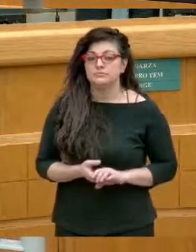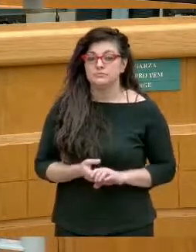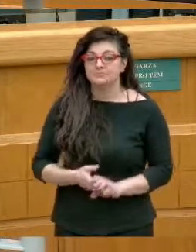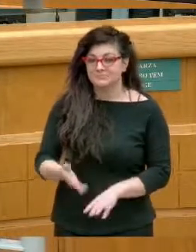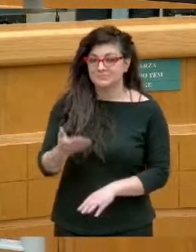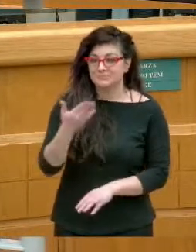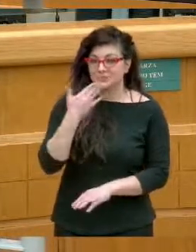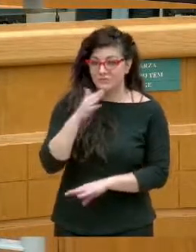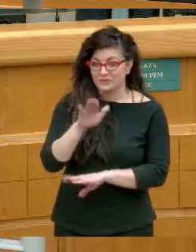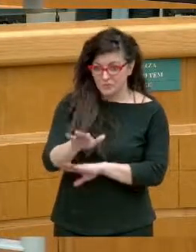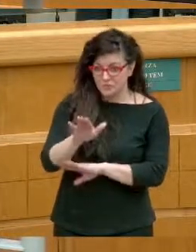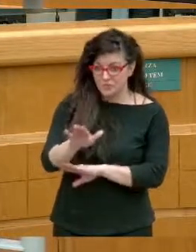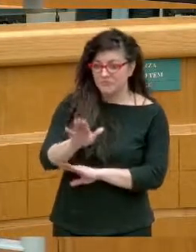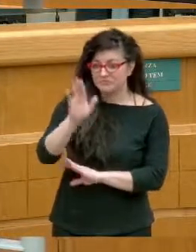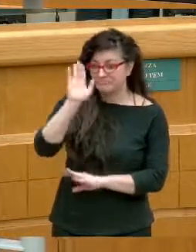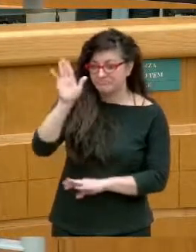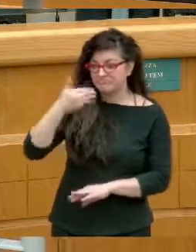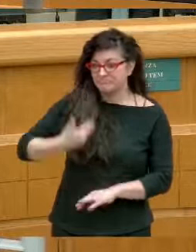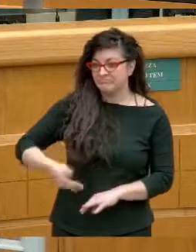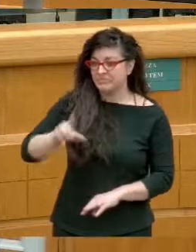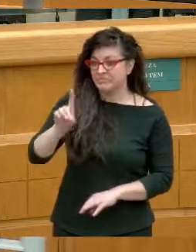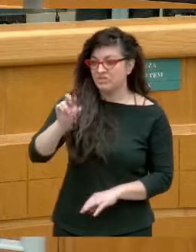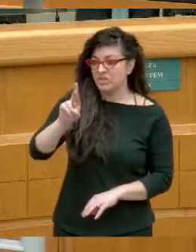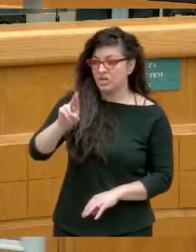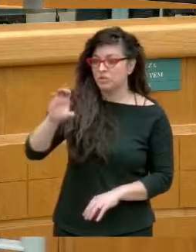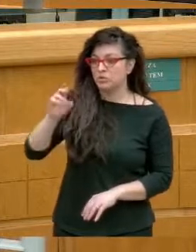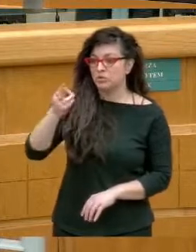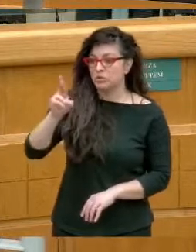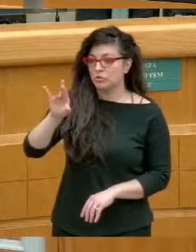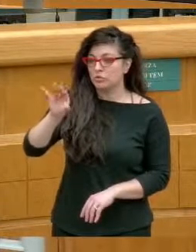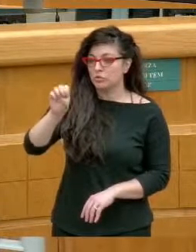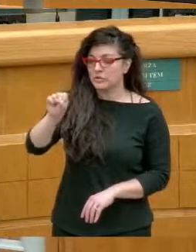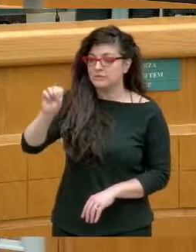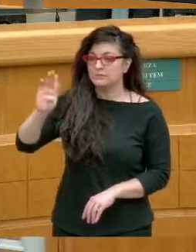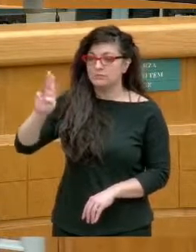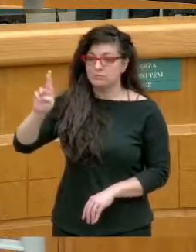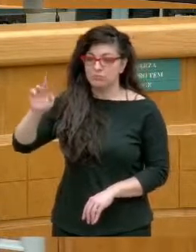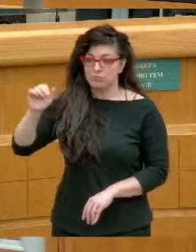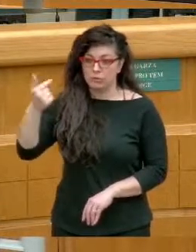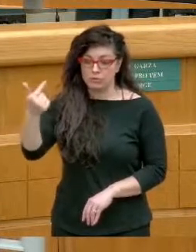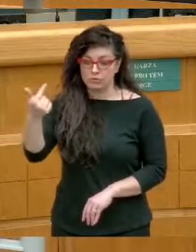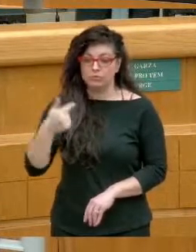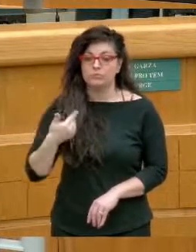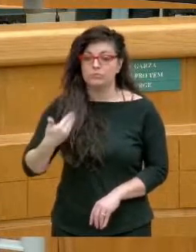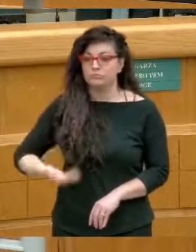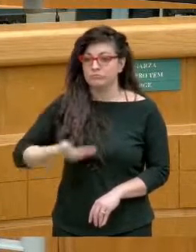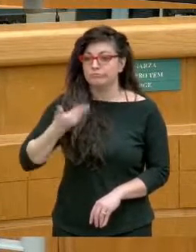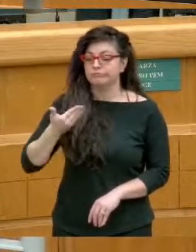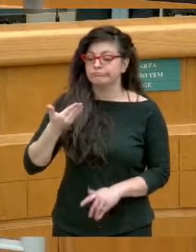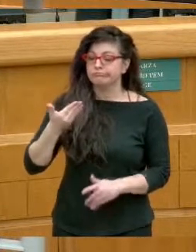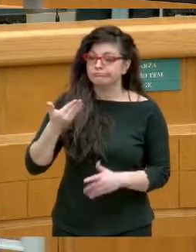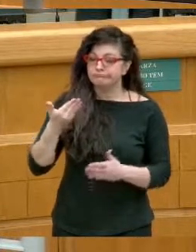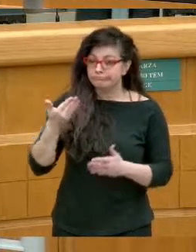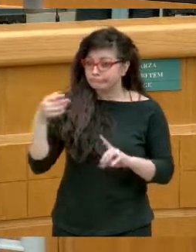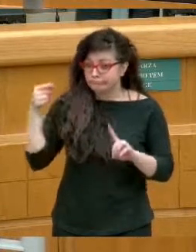Good evening, everybody. My name is Dr. Chris Bird. I'm here to present this week's review from the